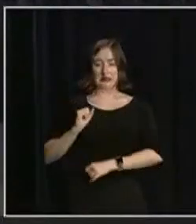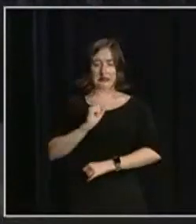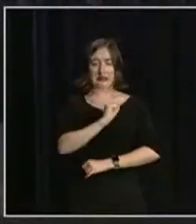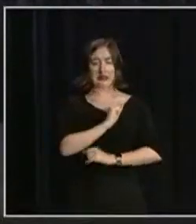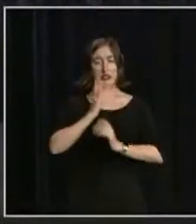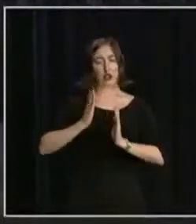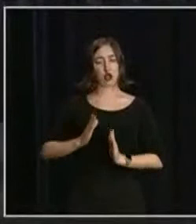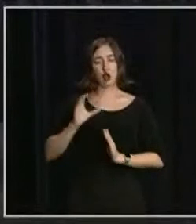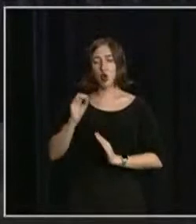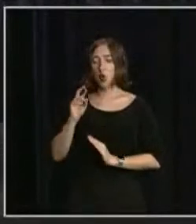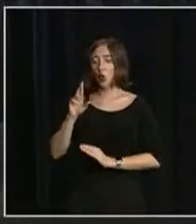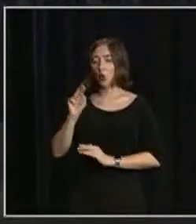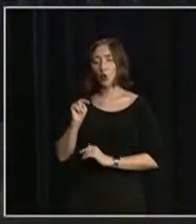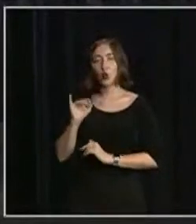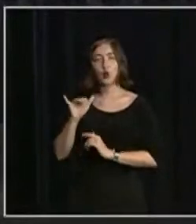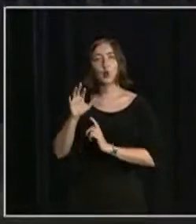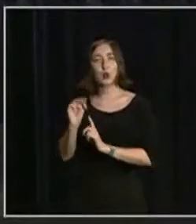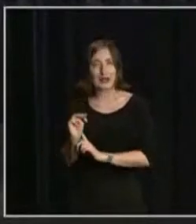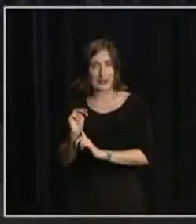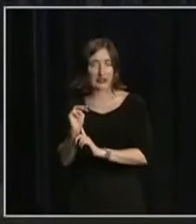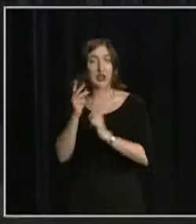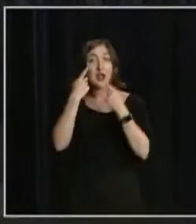to the city of San Antonio for